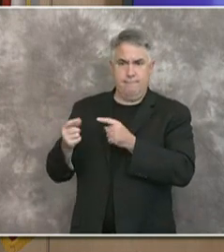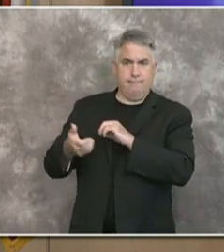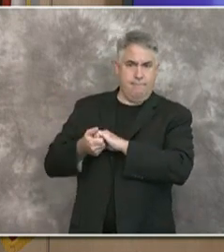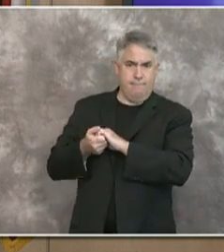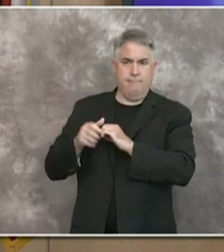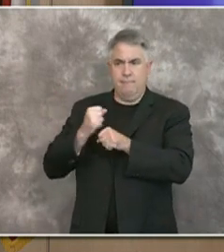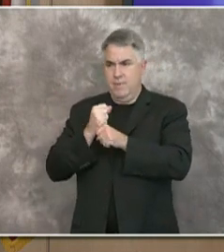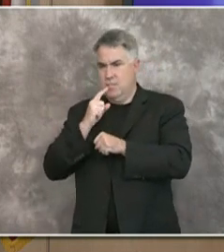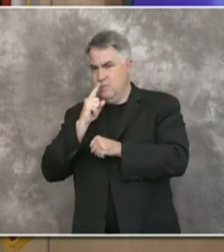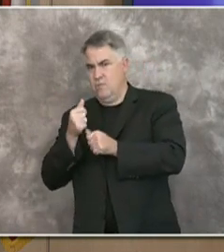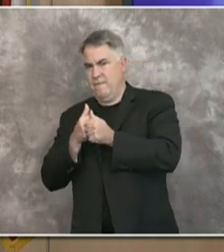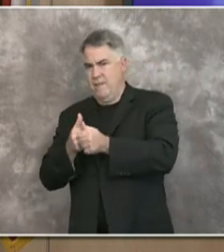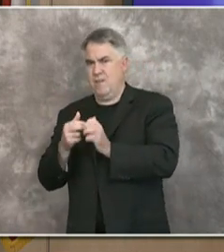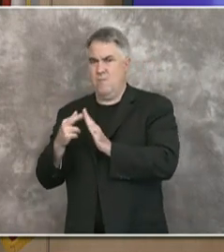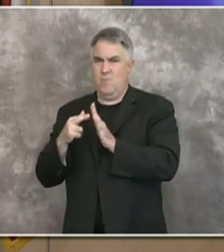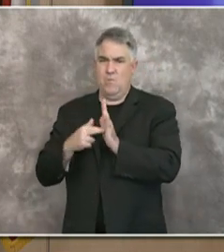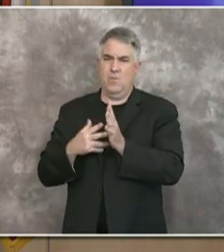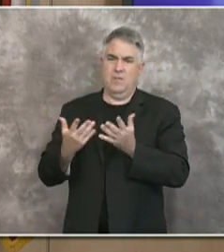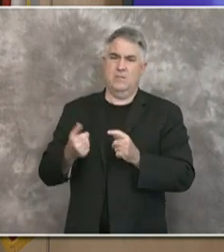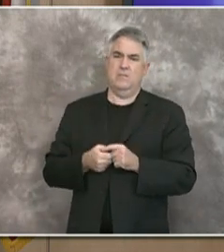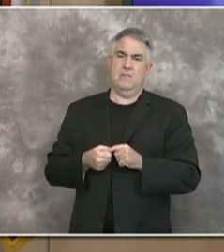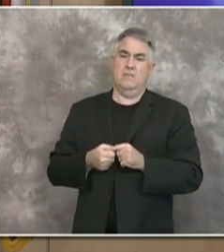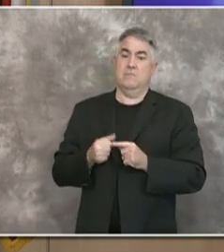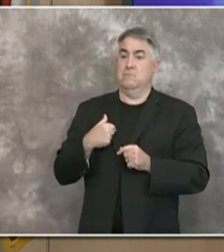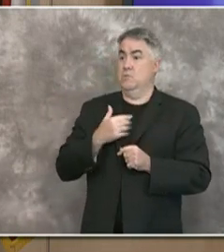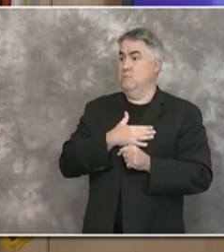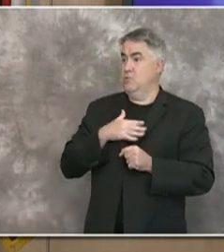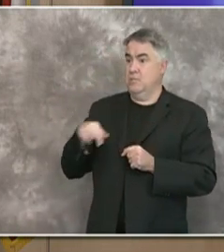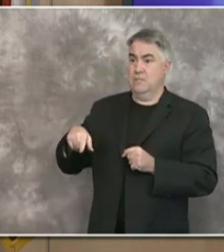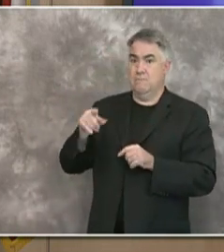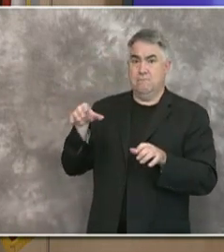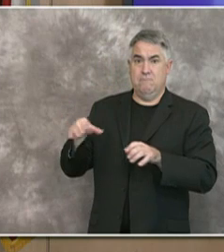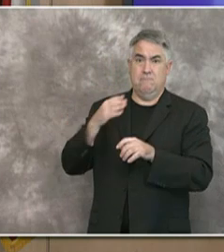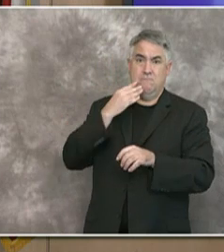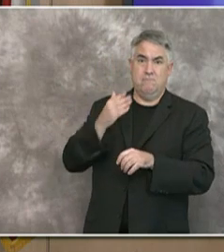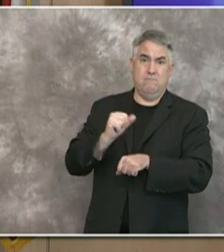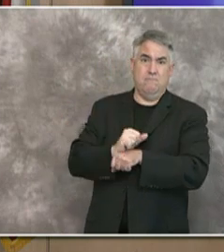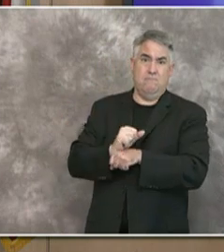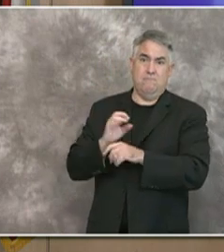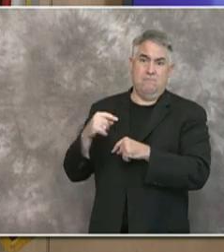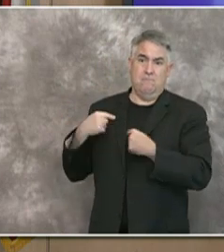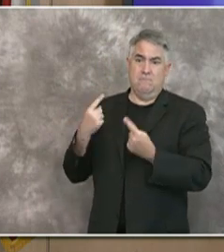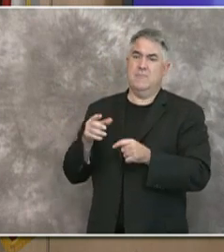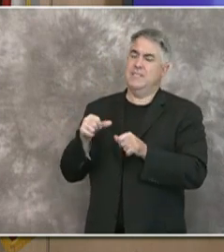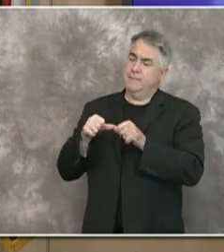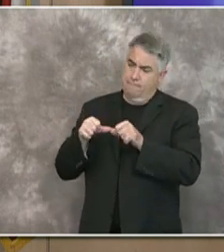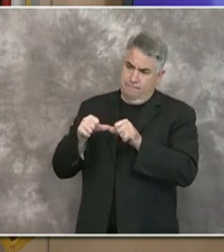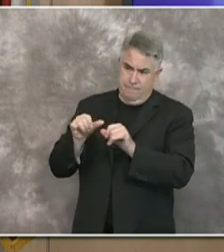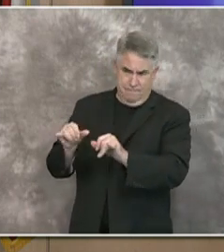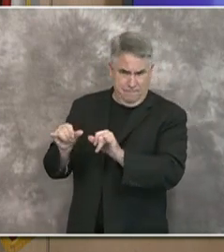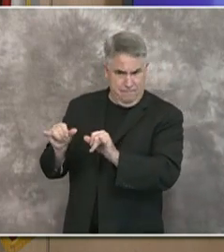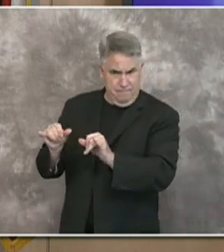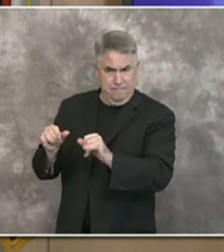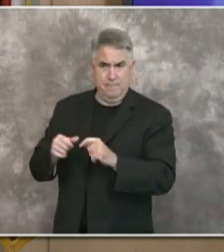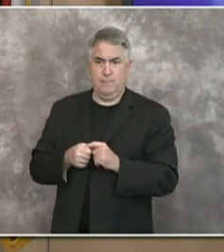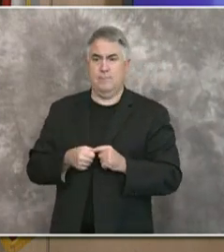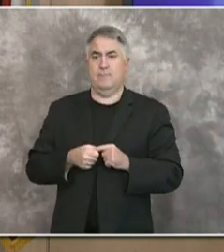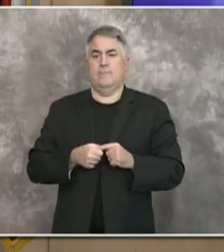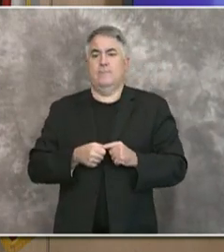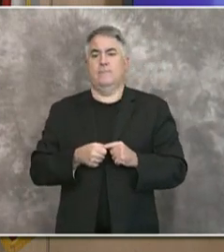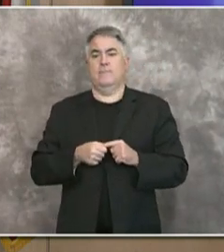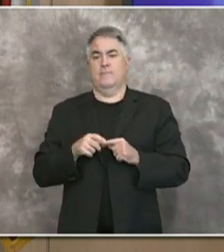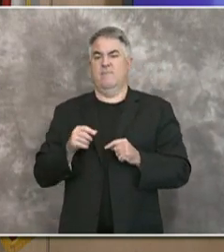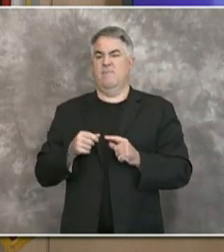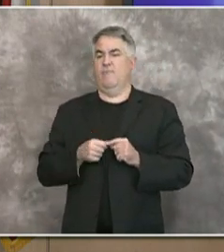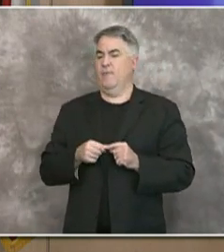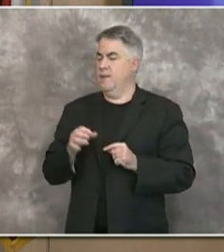can. And so we appreciate what they're doing moving forward, and we'll continue to work with all of the cities and jurisdictions, understanding their challenges,